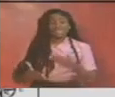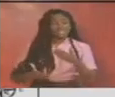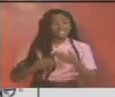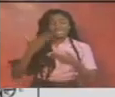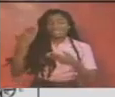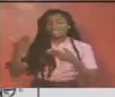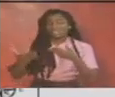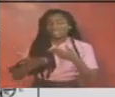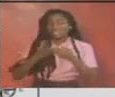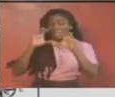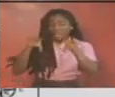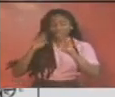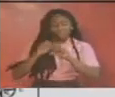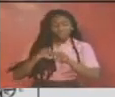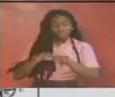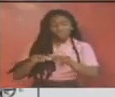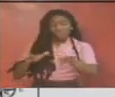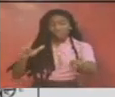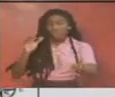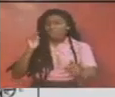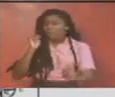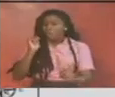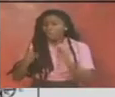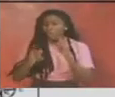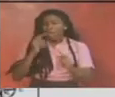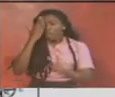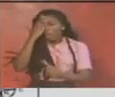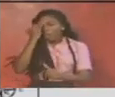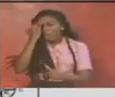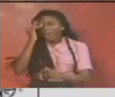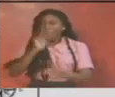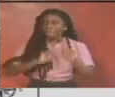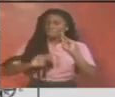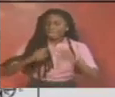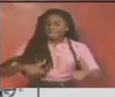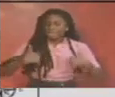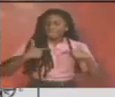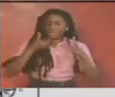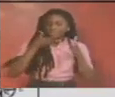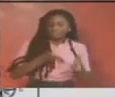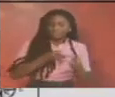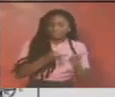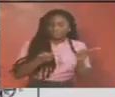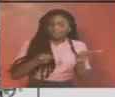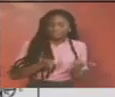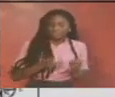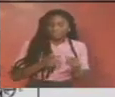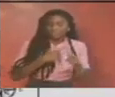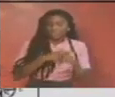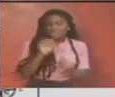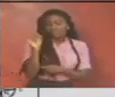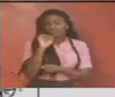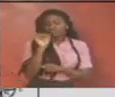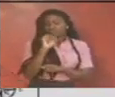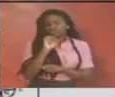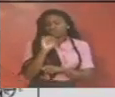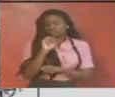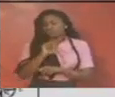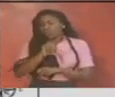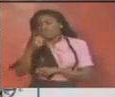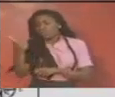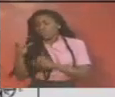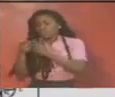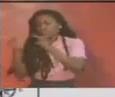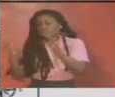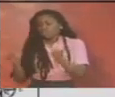entire country in a very short space of time, because people live and work and actually go for other activities in many areas